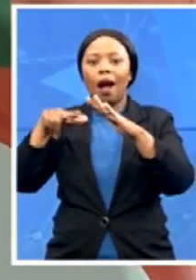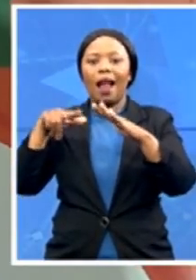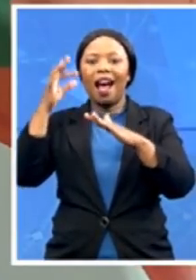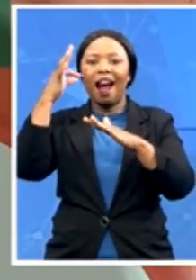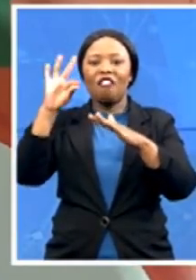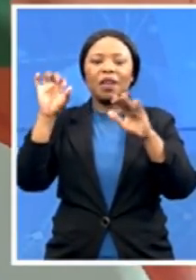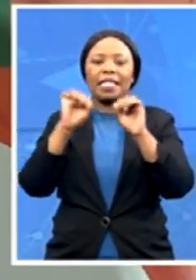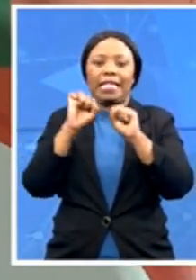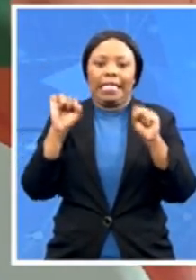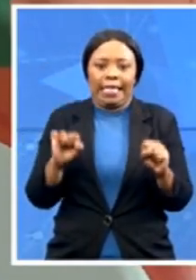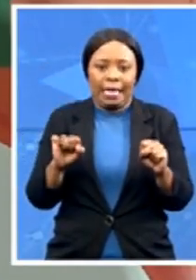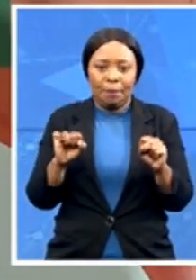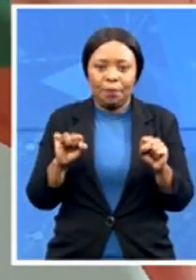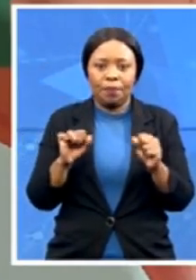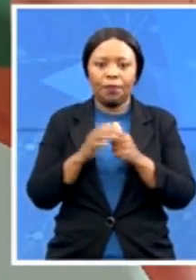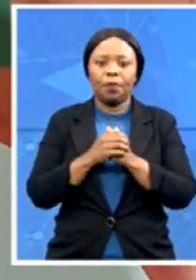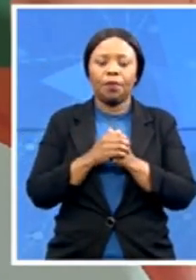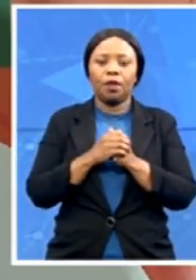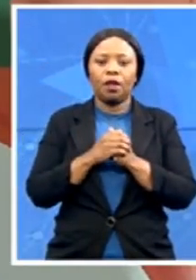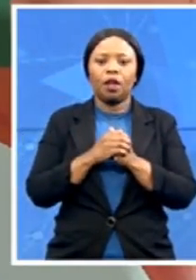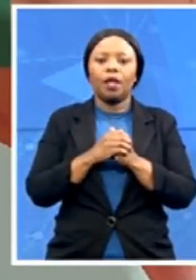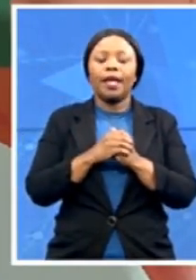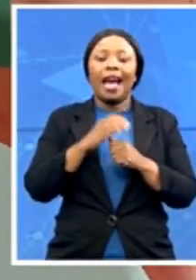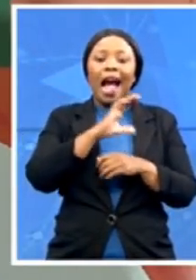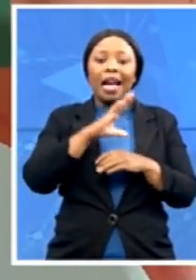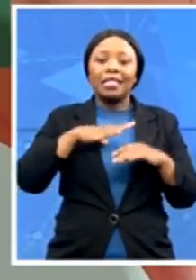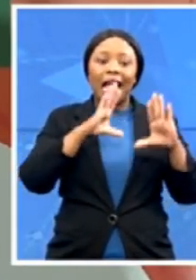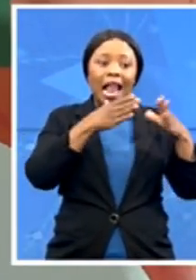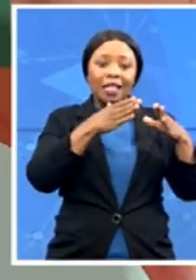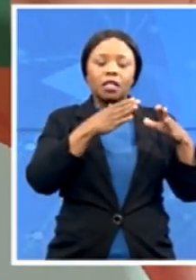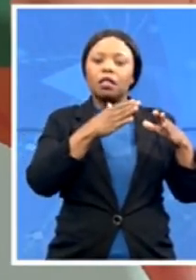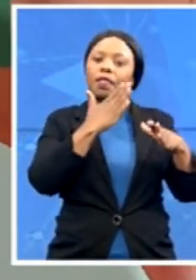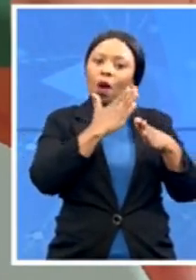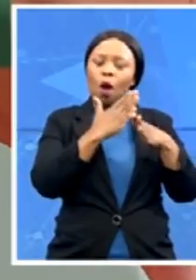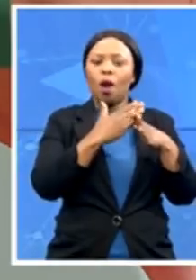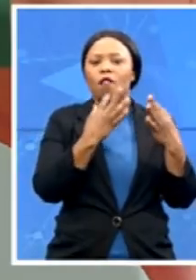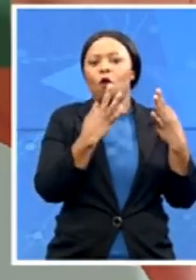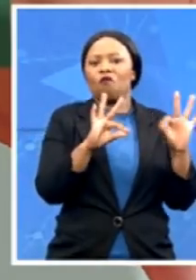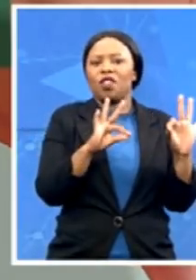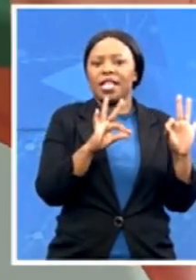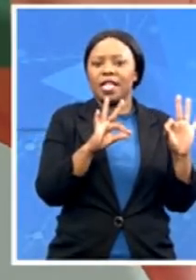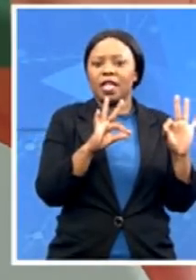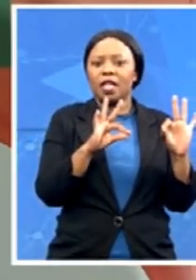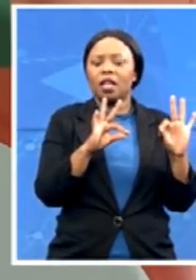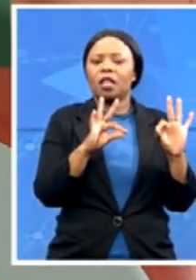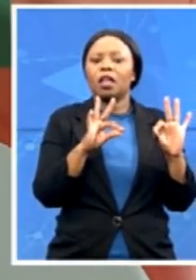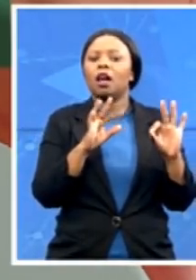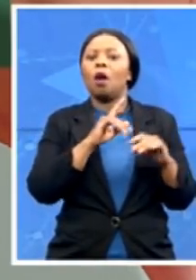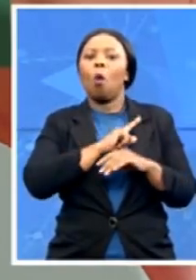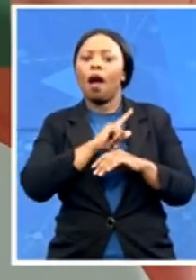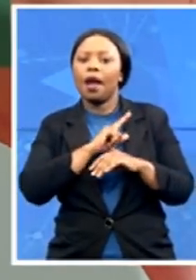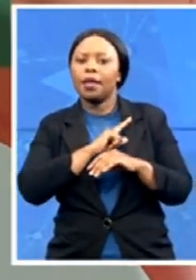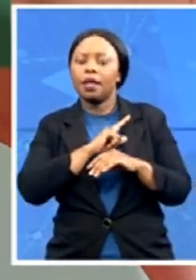essentially work for free. It was therefore an improvement when in the new South